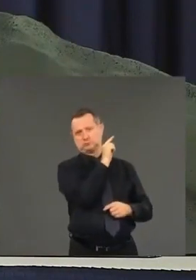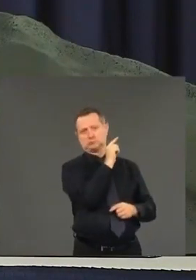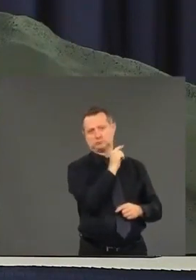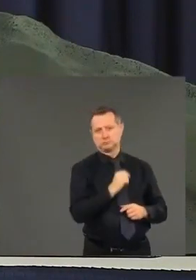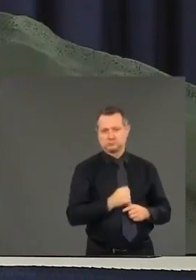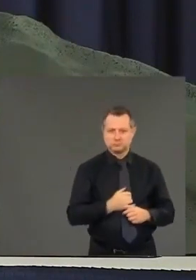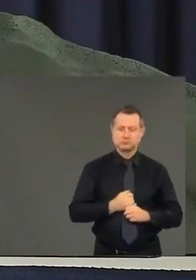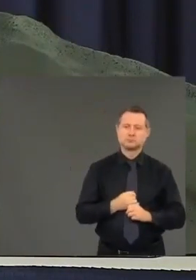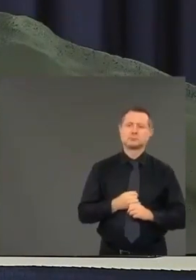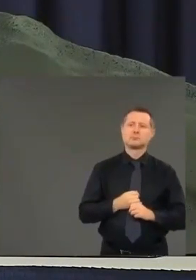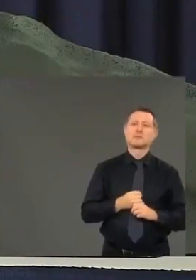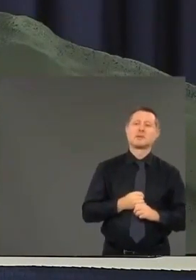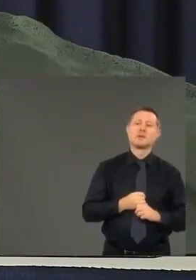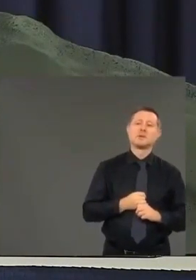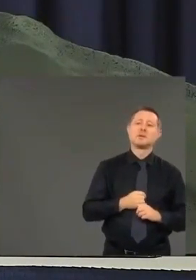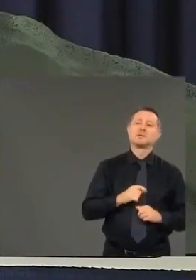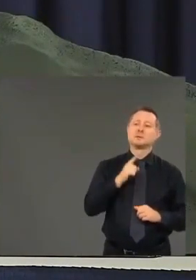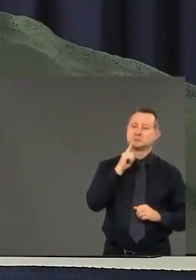government in denial,